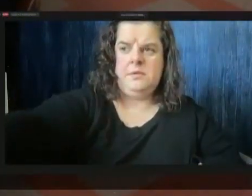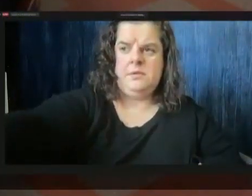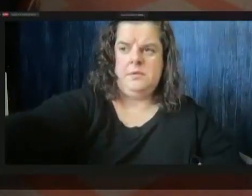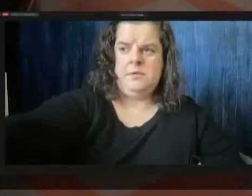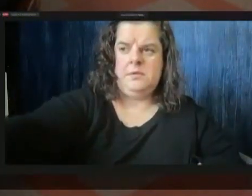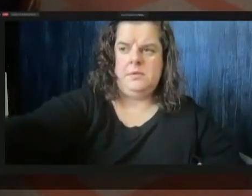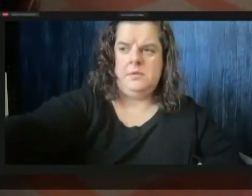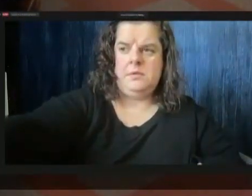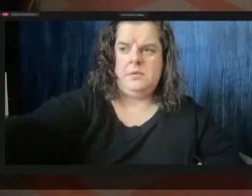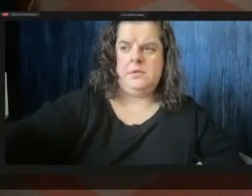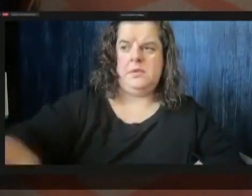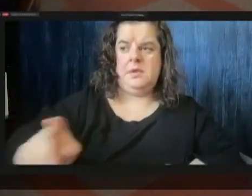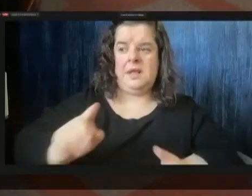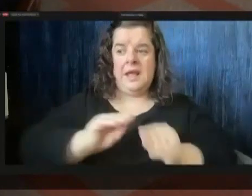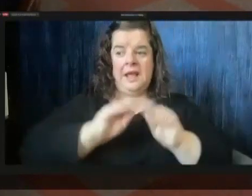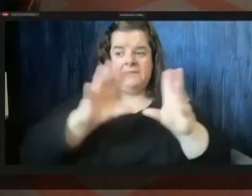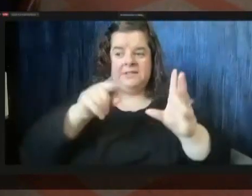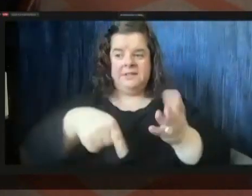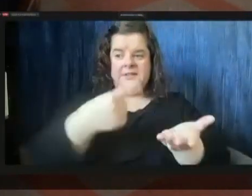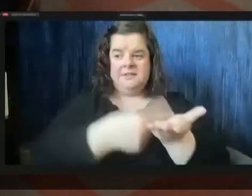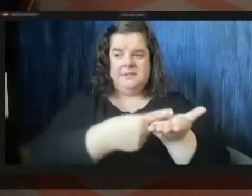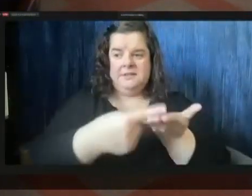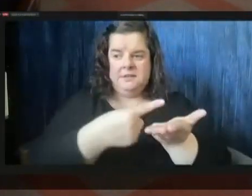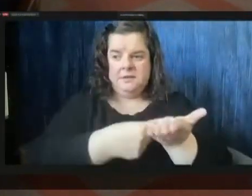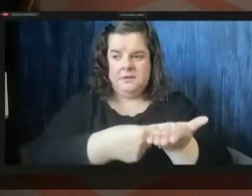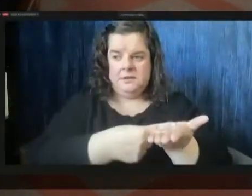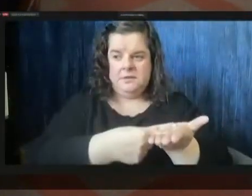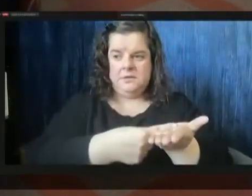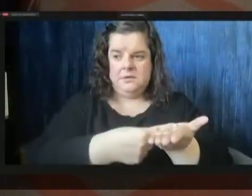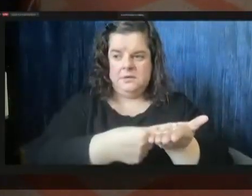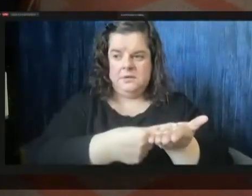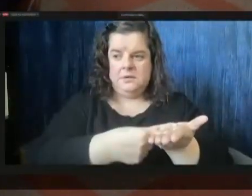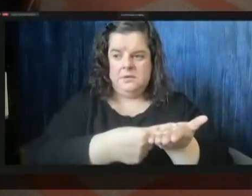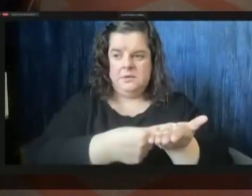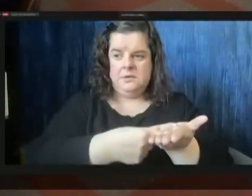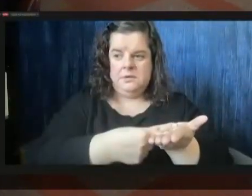obviously this is a discussion to be continued, but